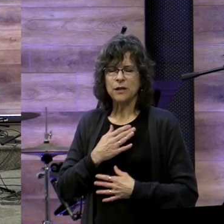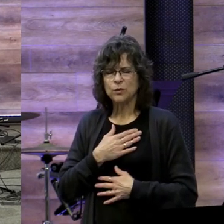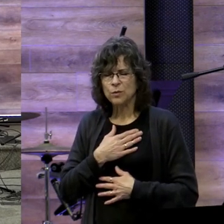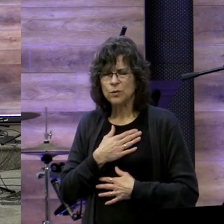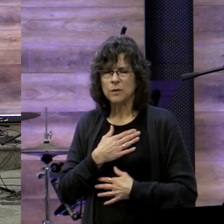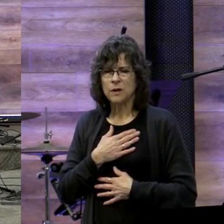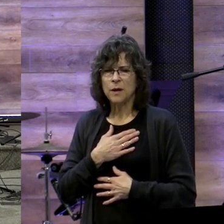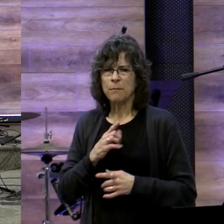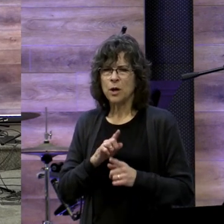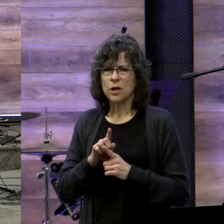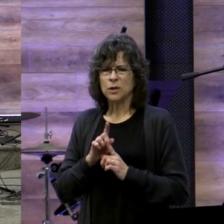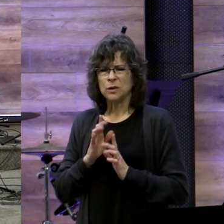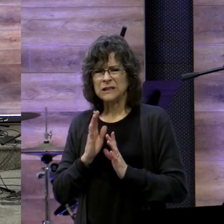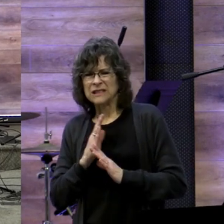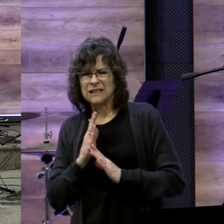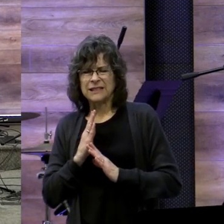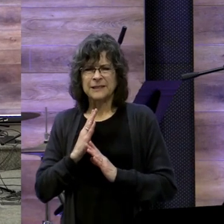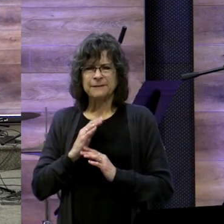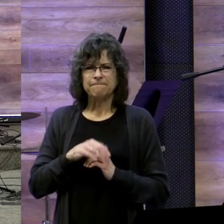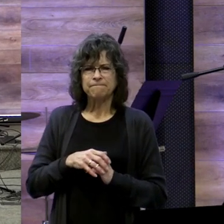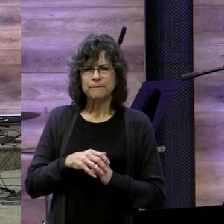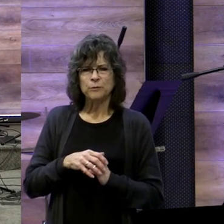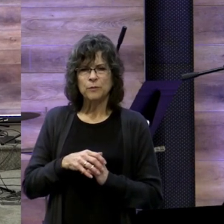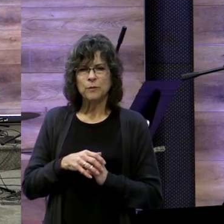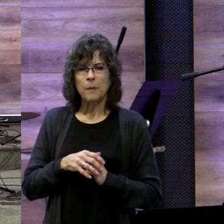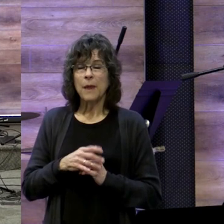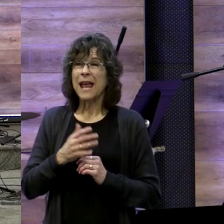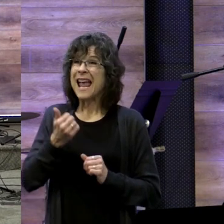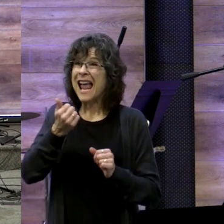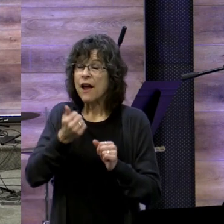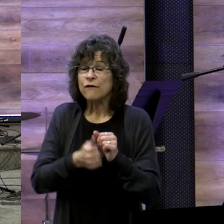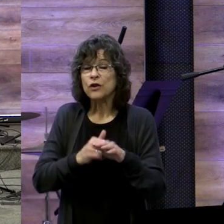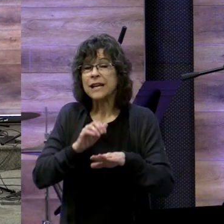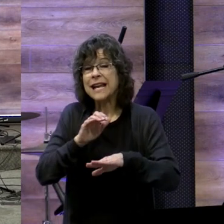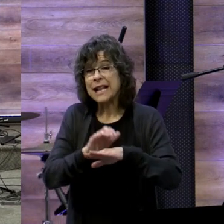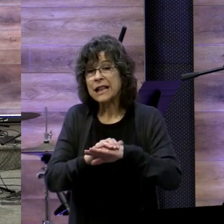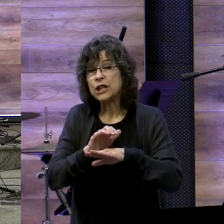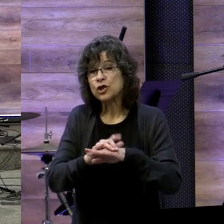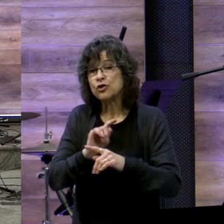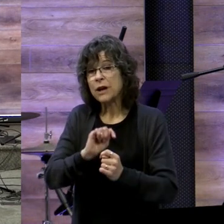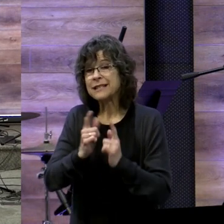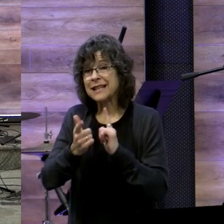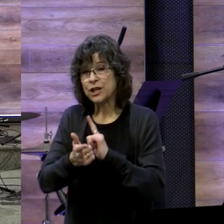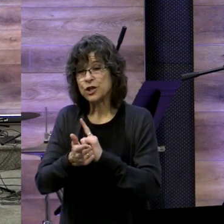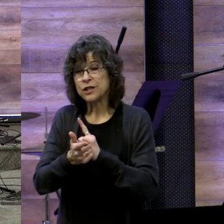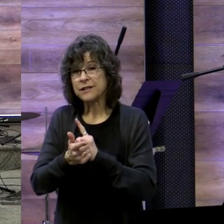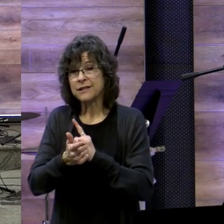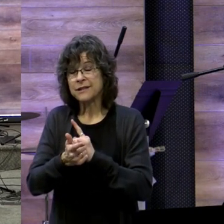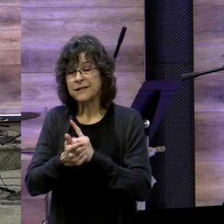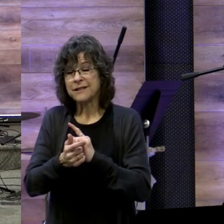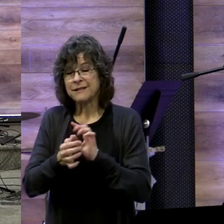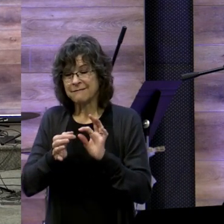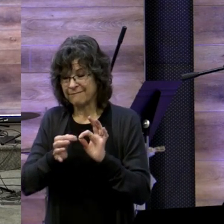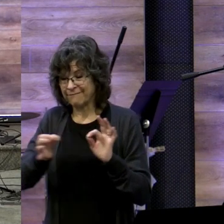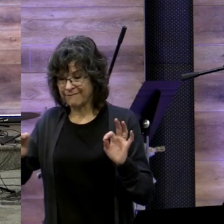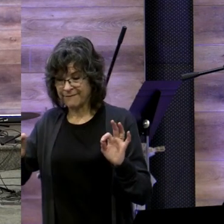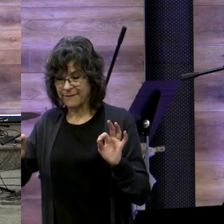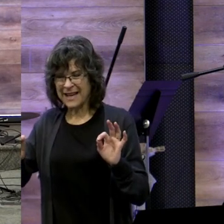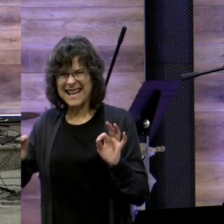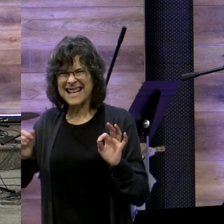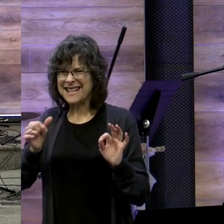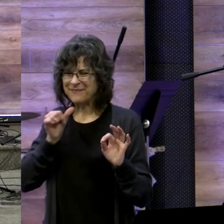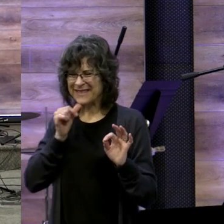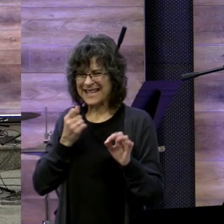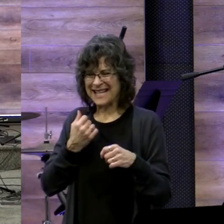troubled. Now, why every English translation translates it this way doesn't make sense to me. It makes it